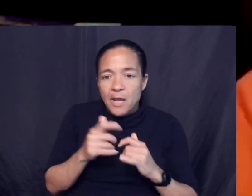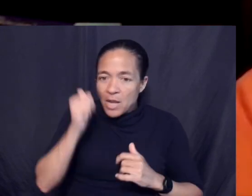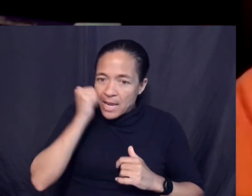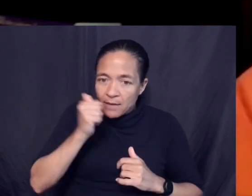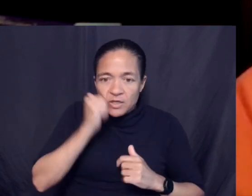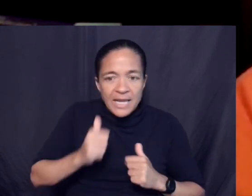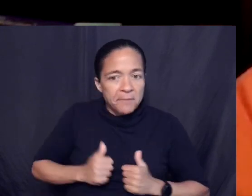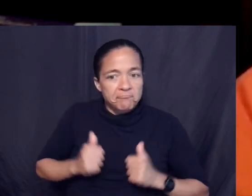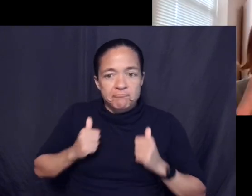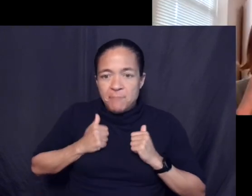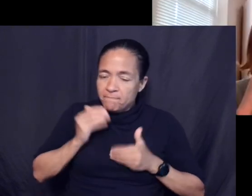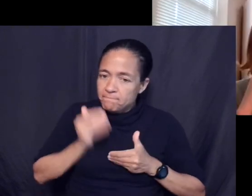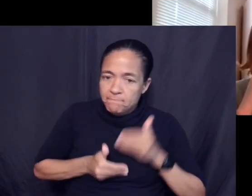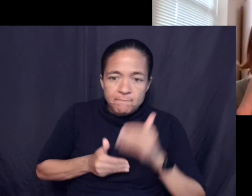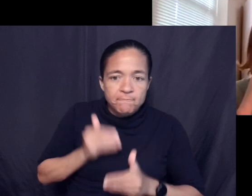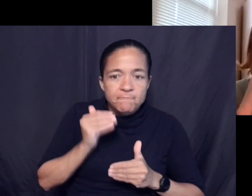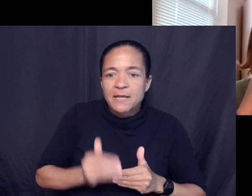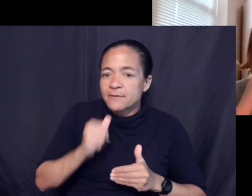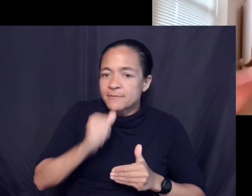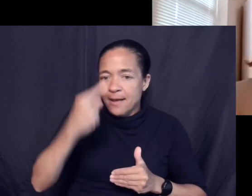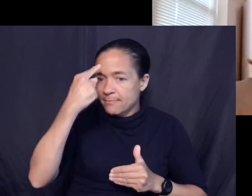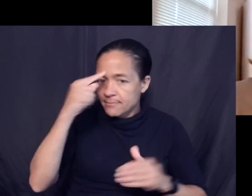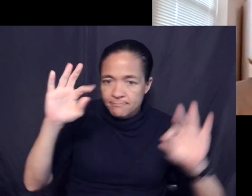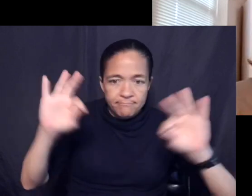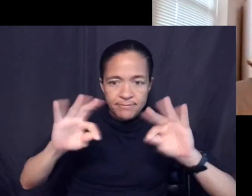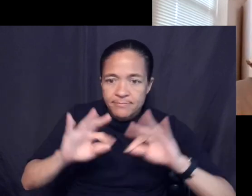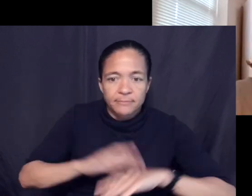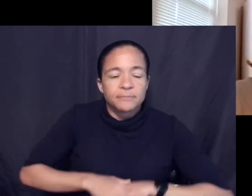day and not take it for granted.